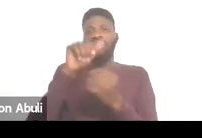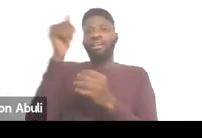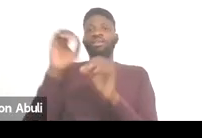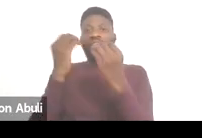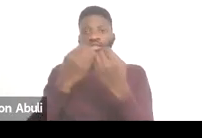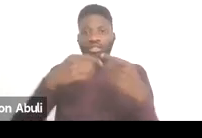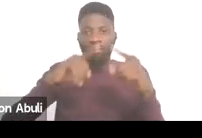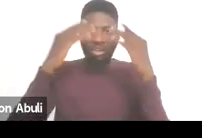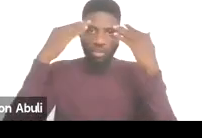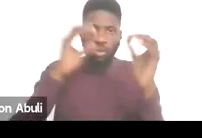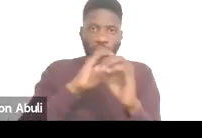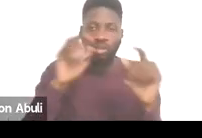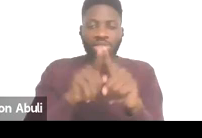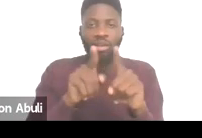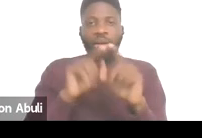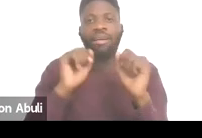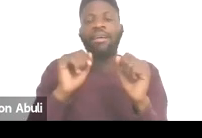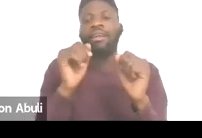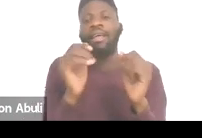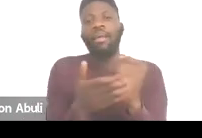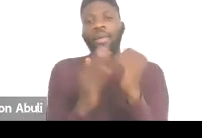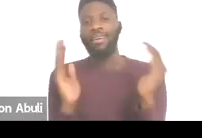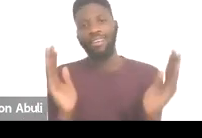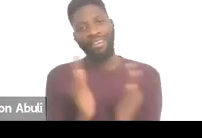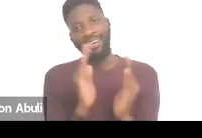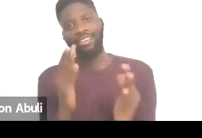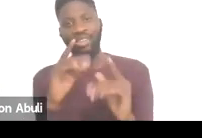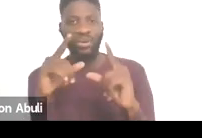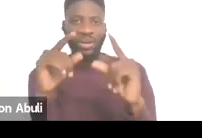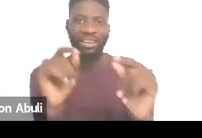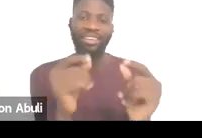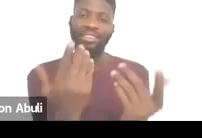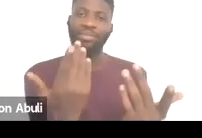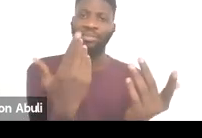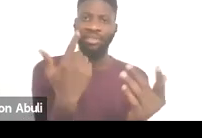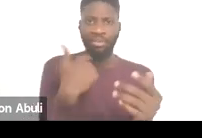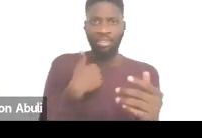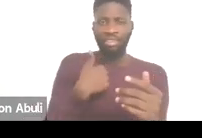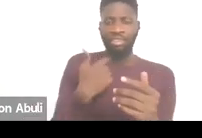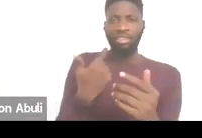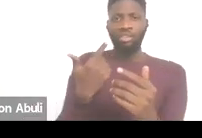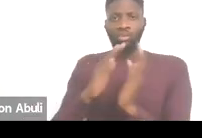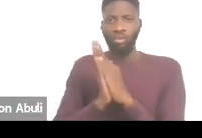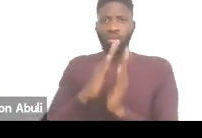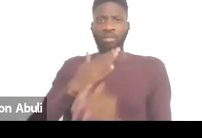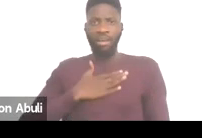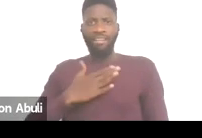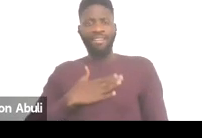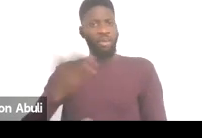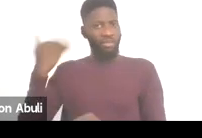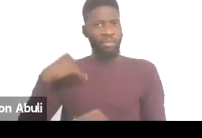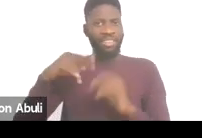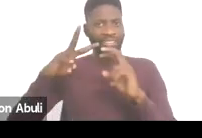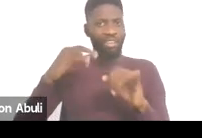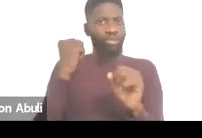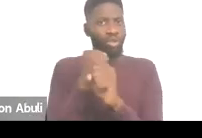they also give you a source of encouragement. They'll give you their life stories of how long it took for them to get jobs and what